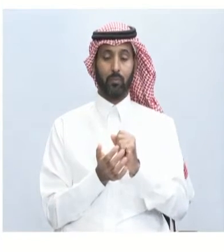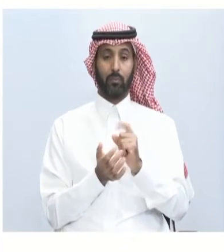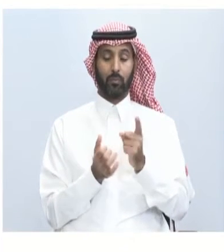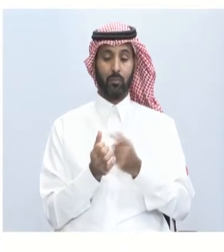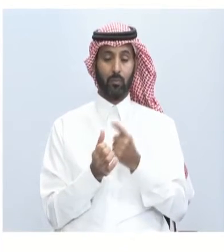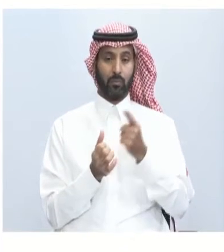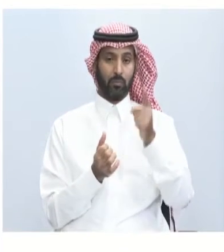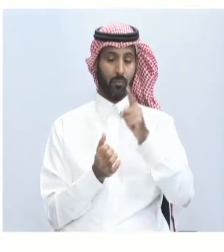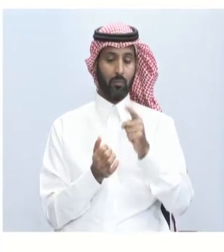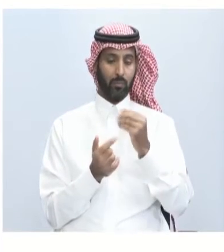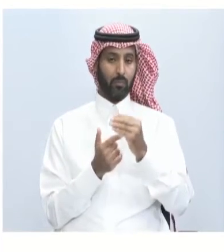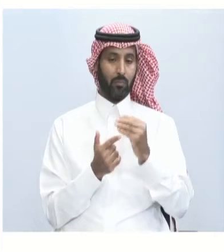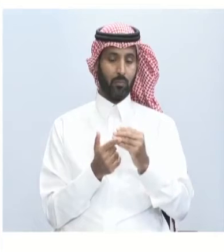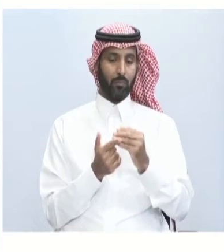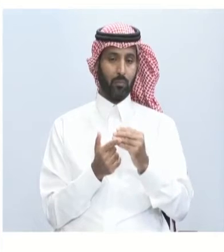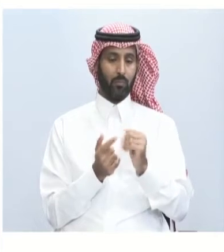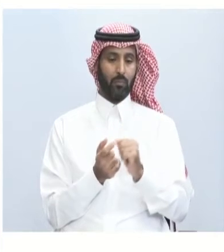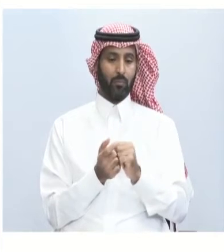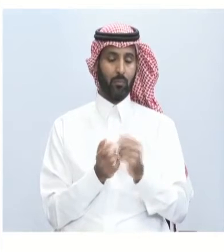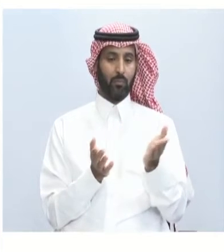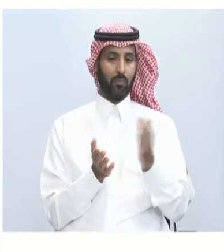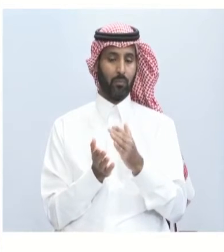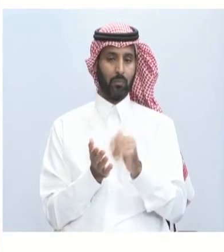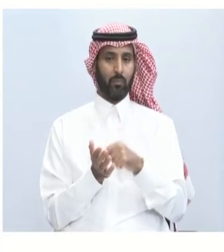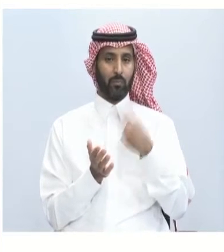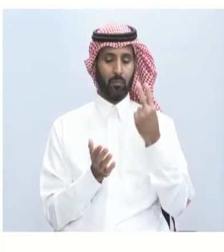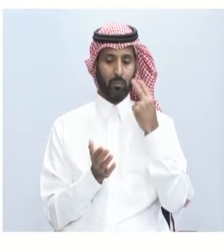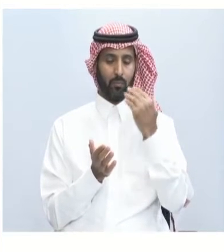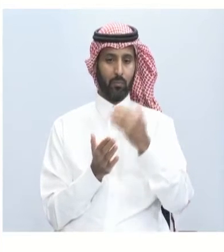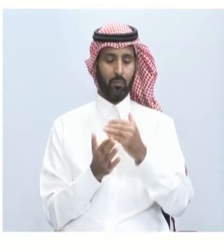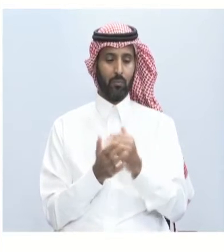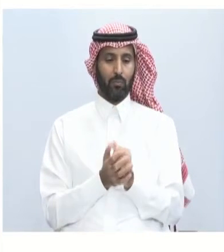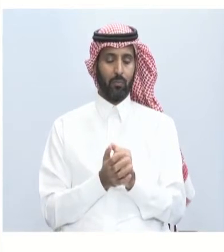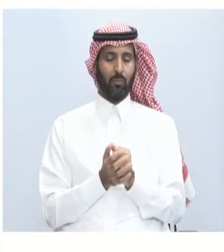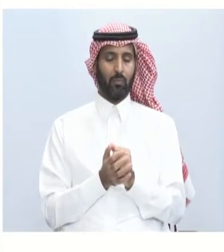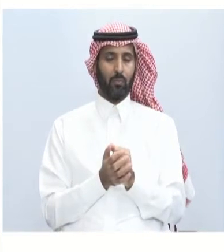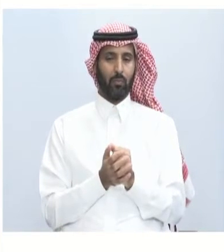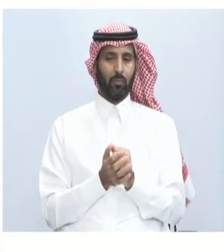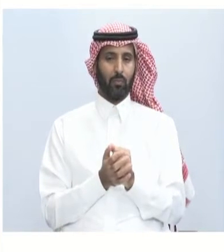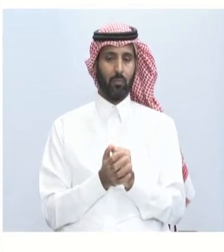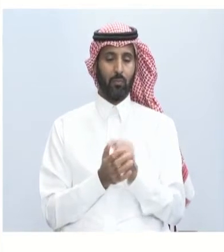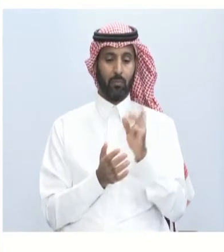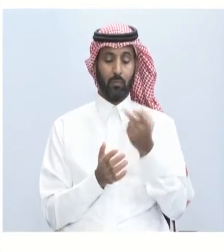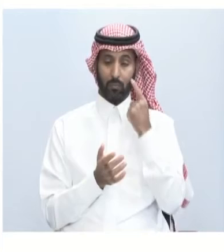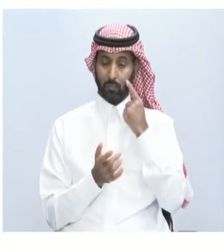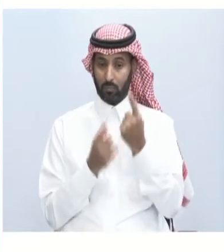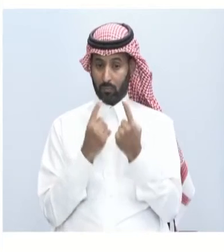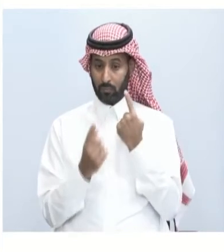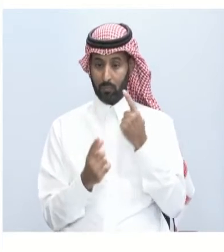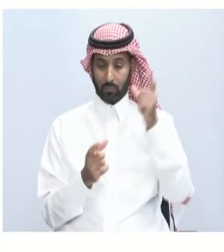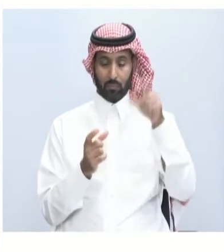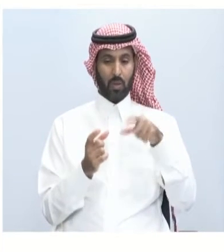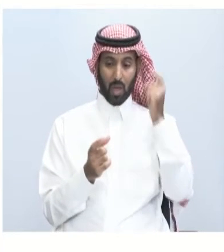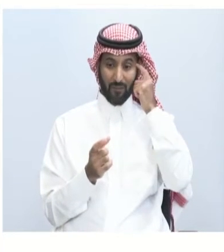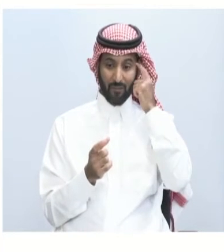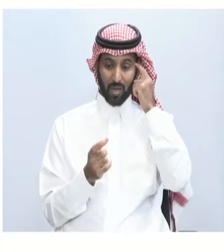first part of our question. Let's move on to the second one. The second one here, we have comprehension